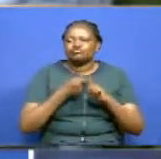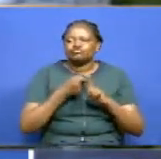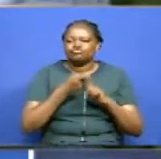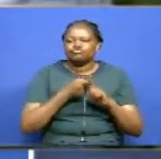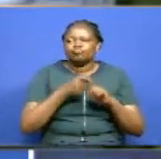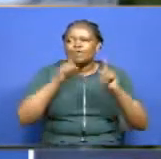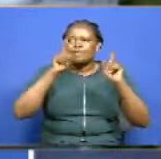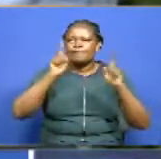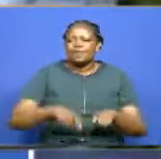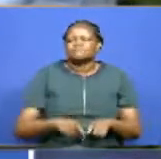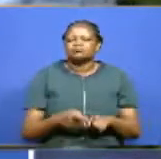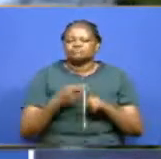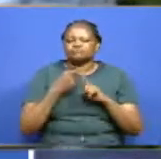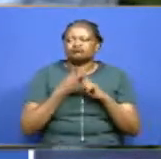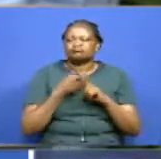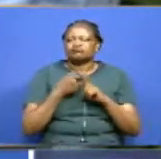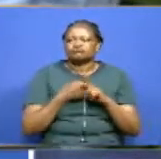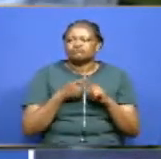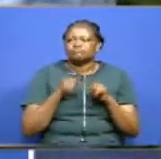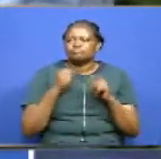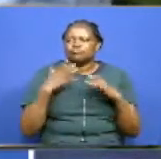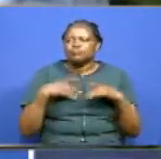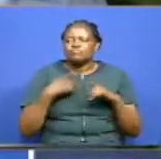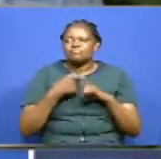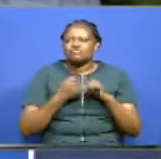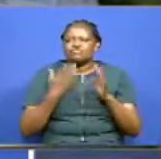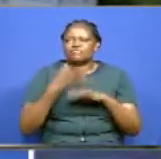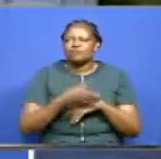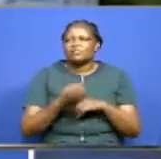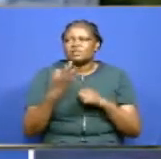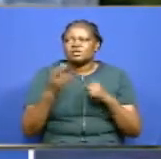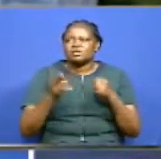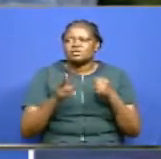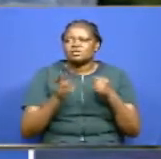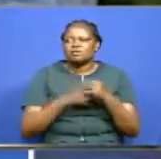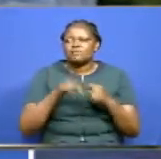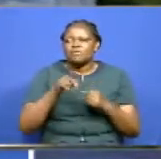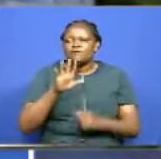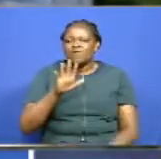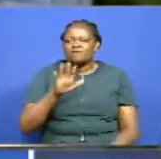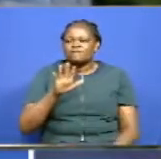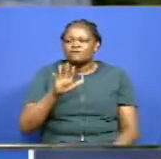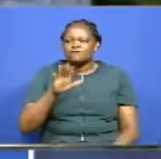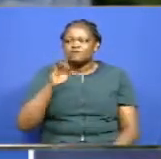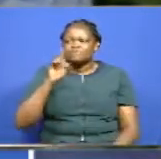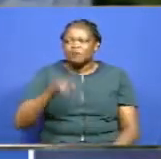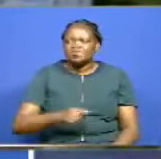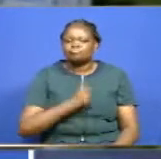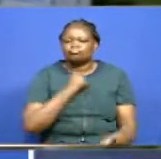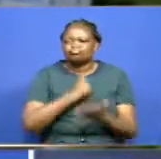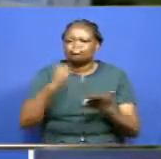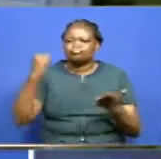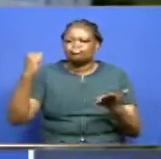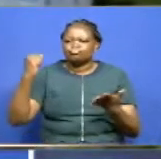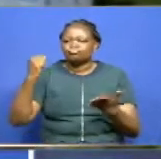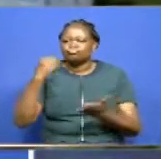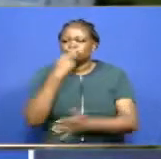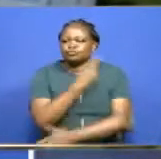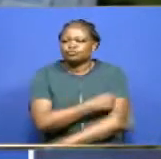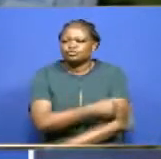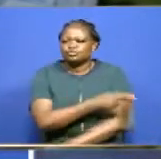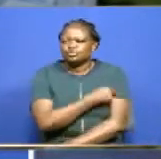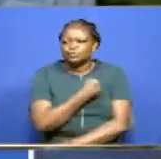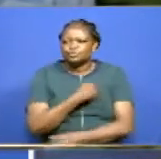should be checked, and those with temperatures above 37.5 referred to a medical